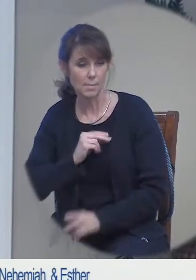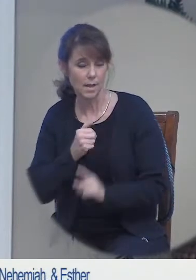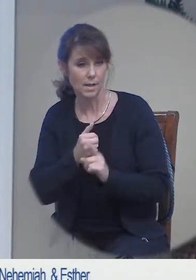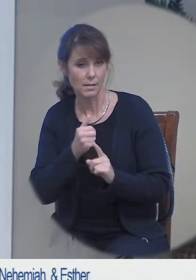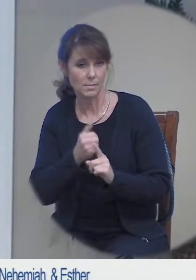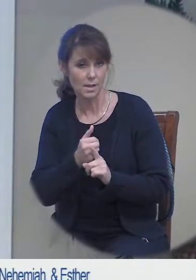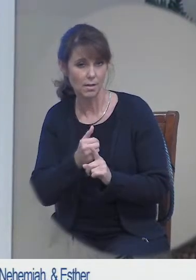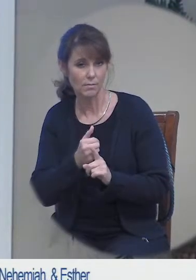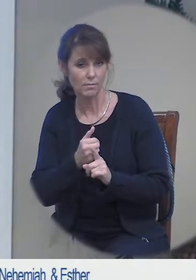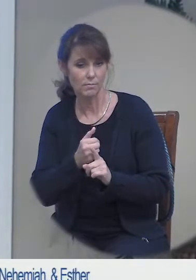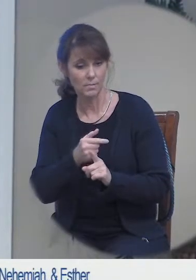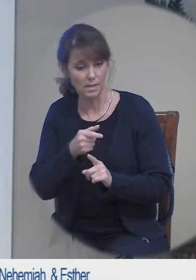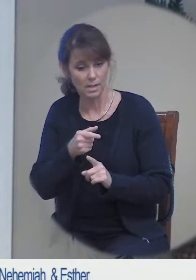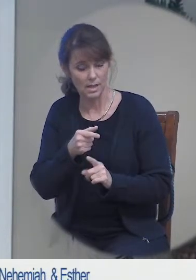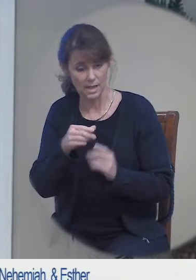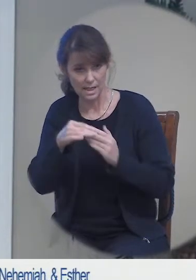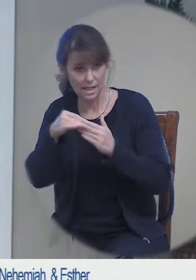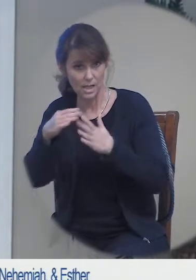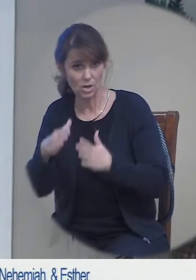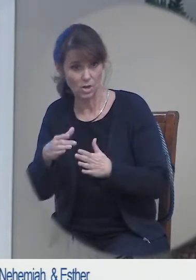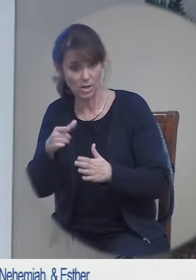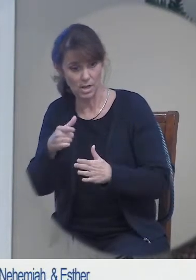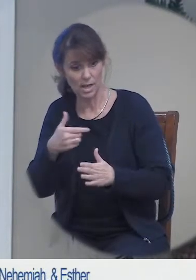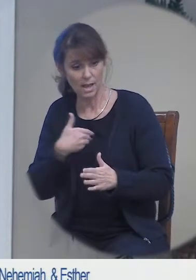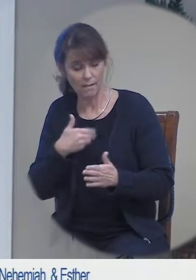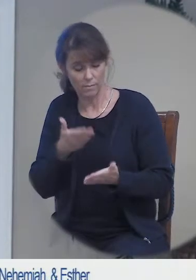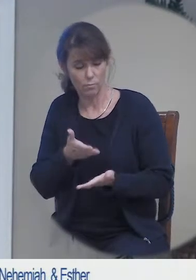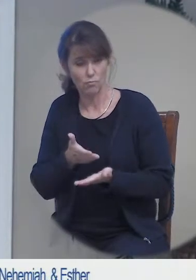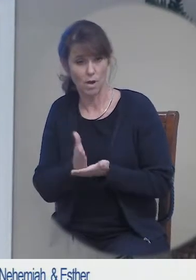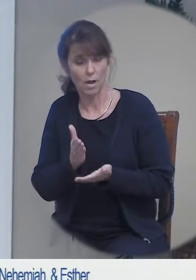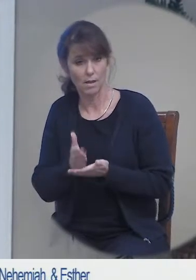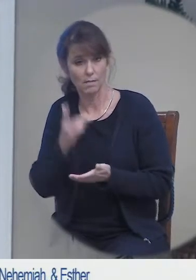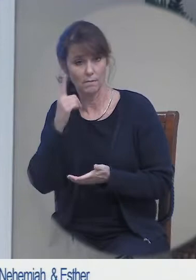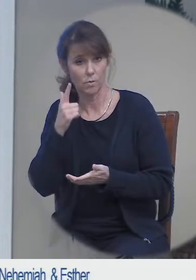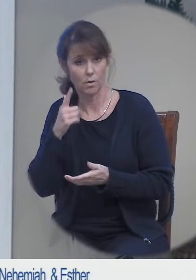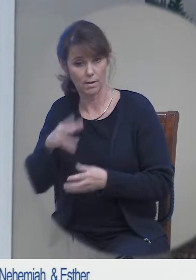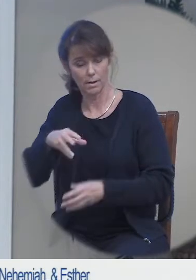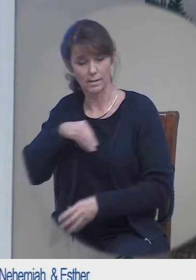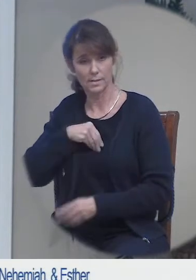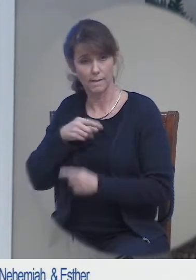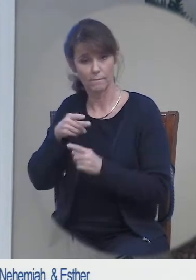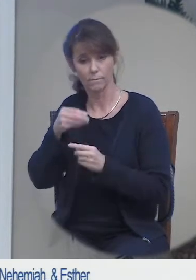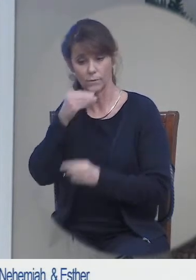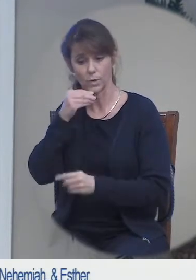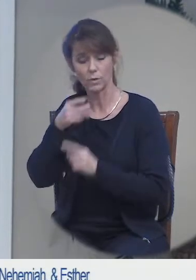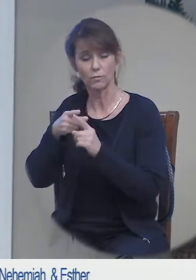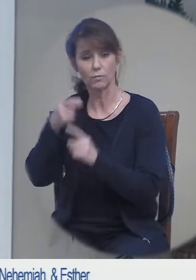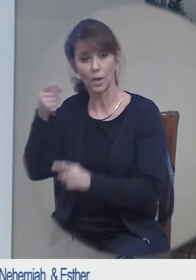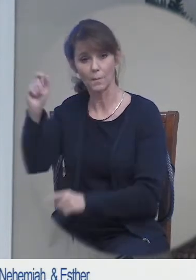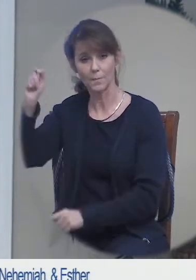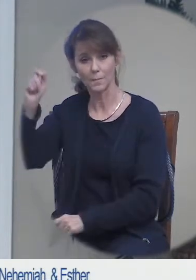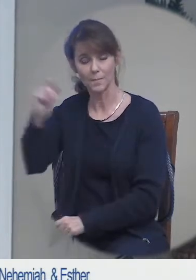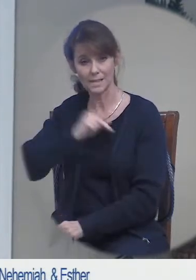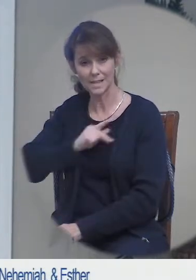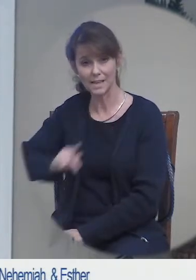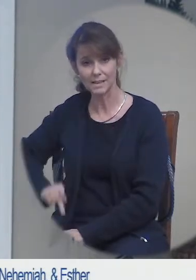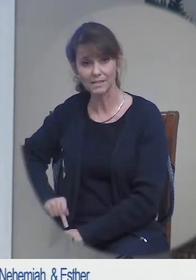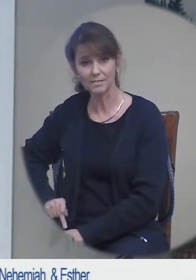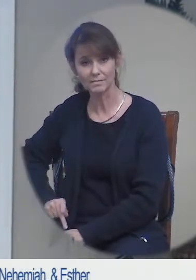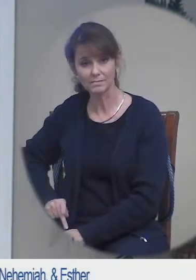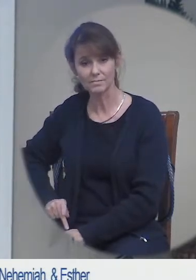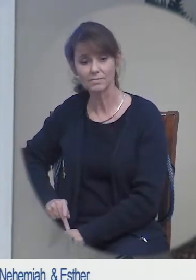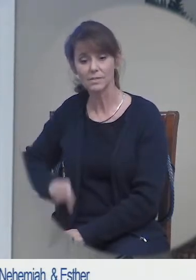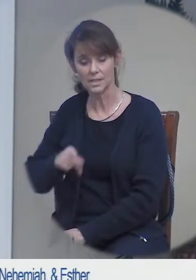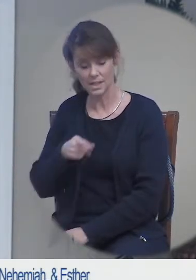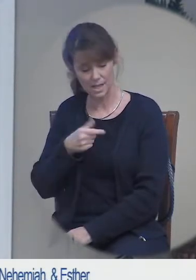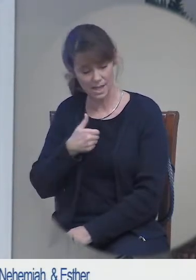right to take up the food allowance from the king? Yeah. Did he have a right not to work with his hands? Yeah, he had a